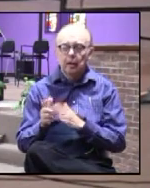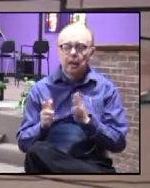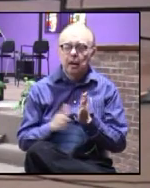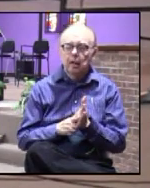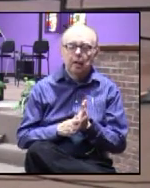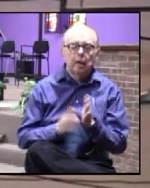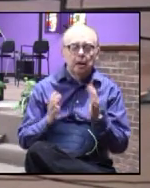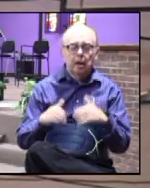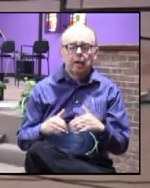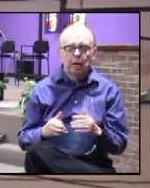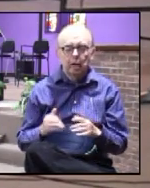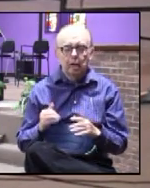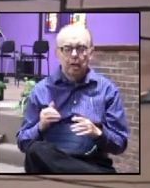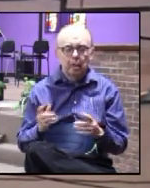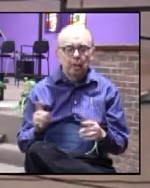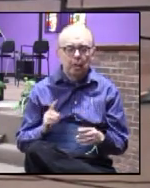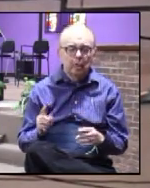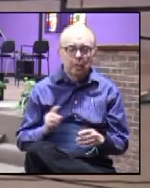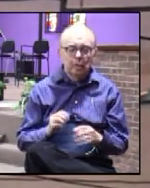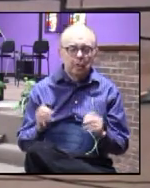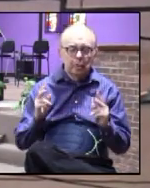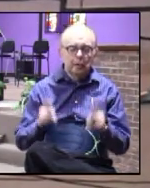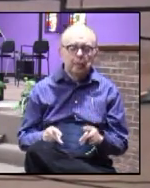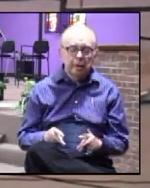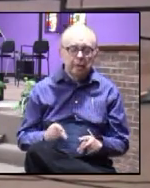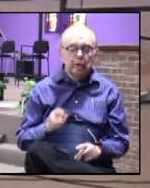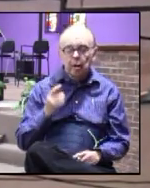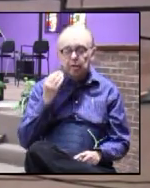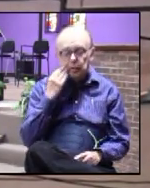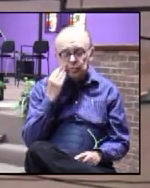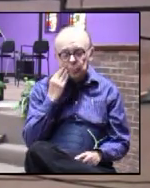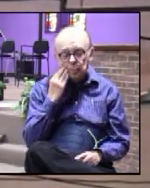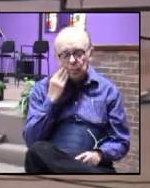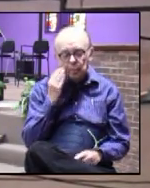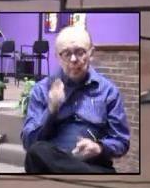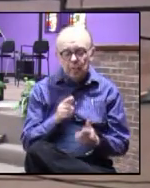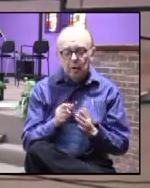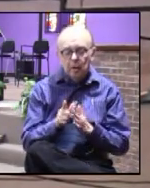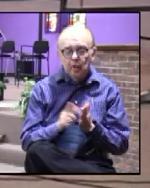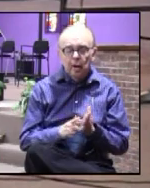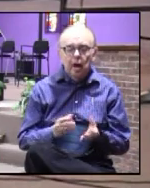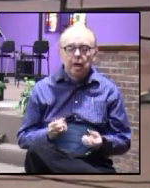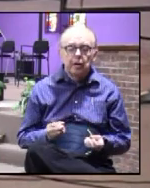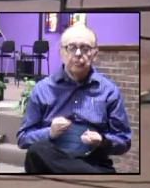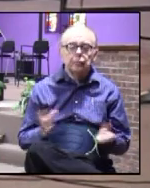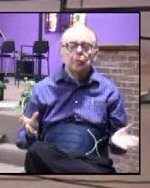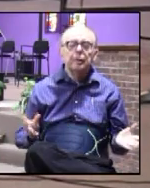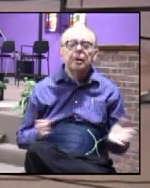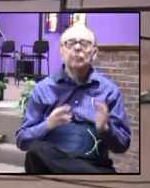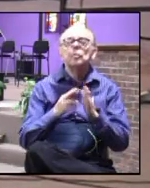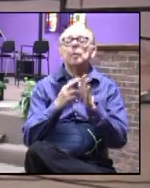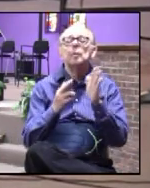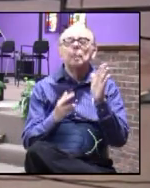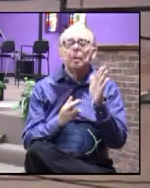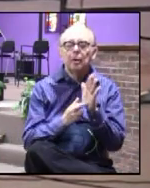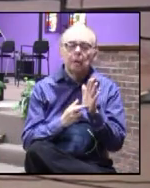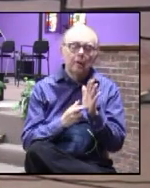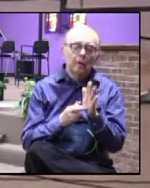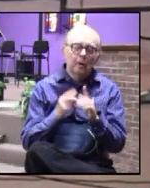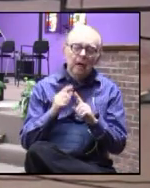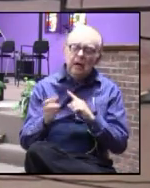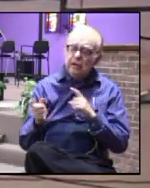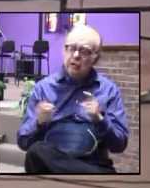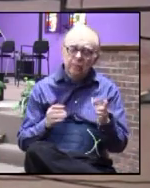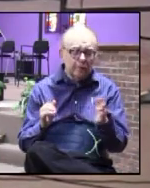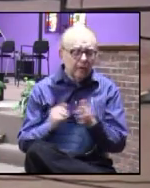break it down to the point where nobody knew what the law was. They had so many rules, and they couldn't handle